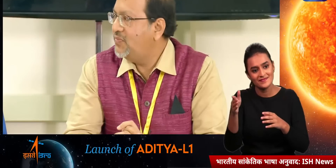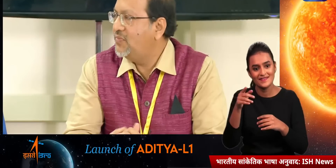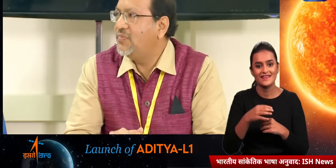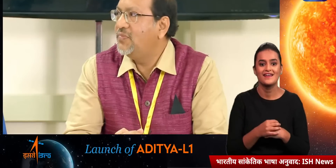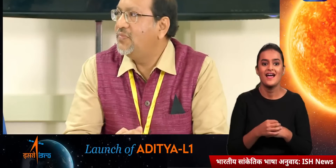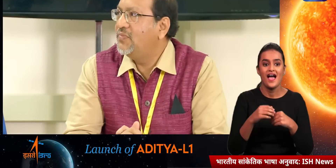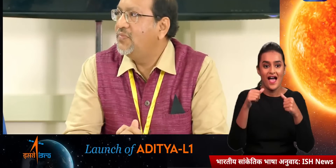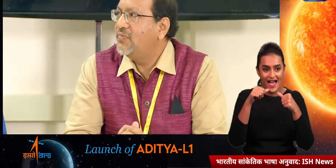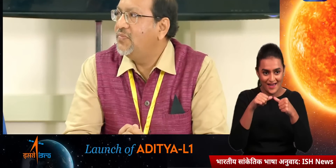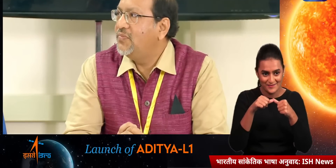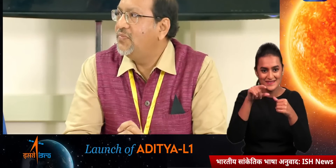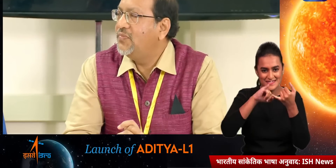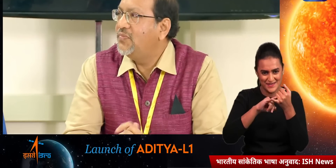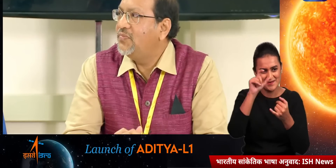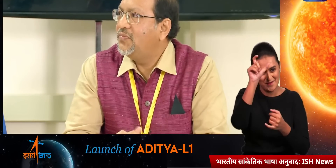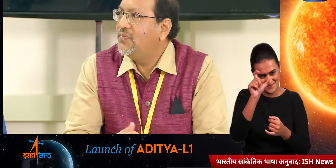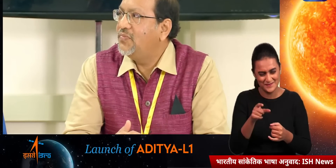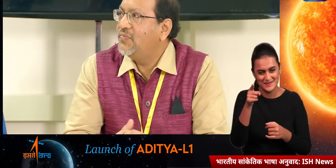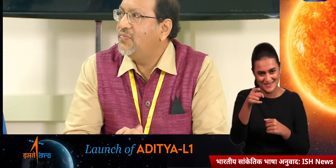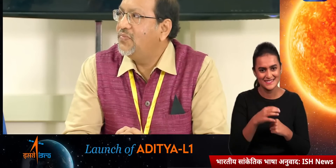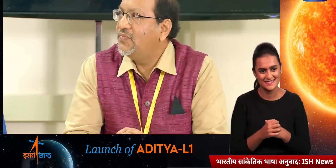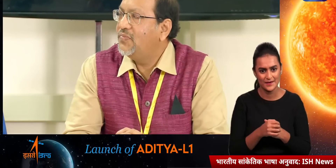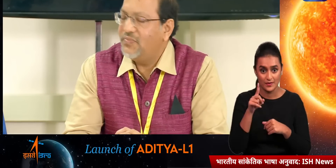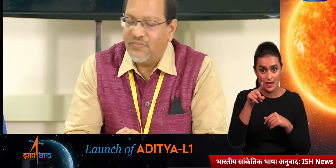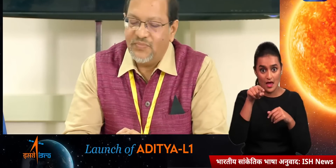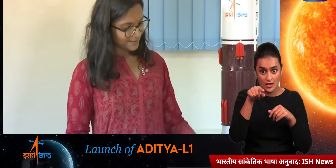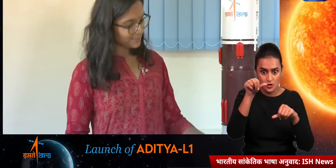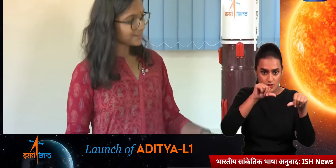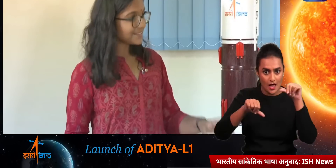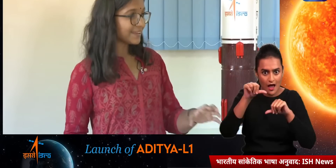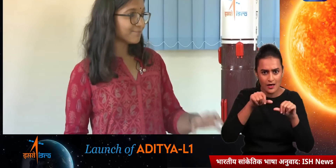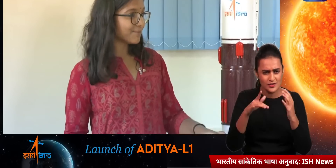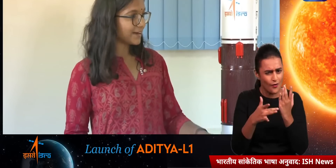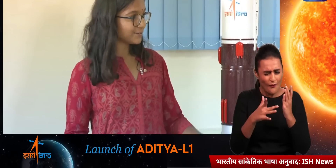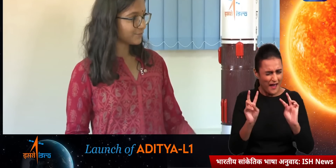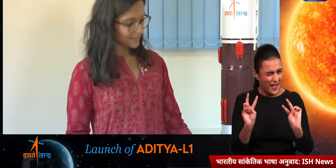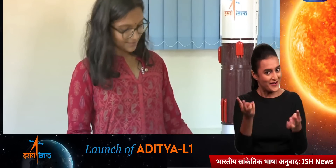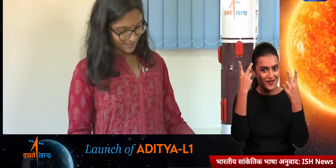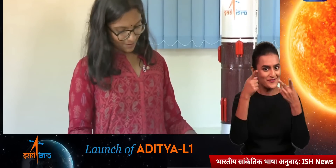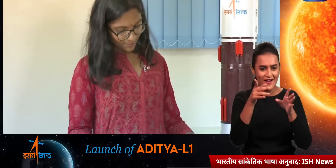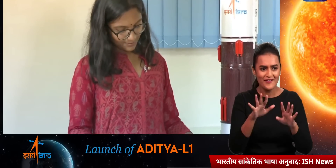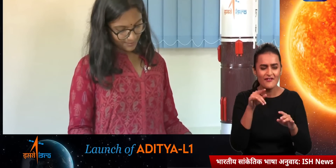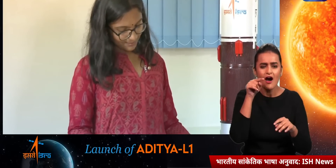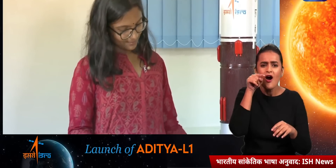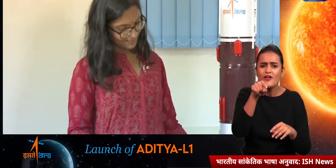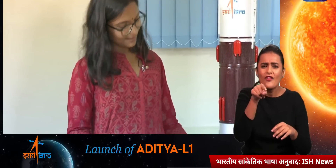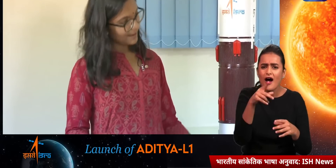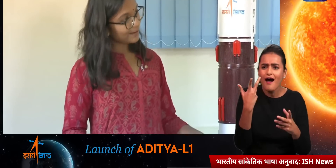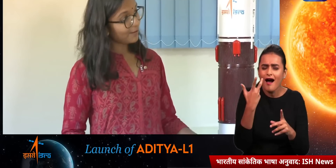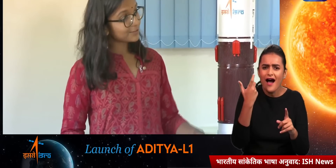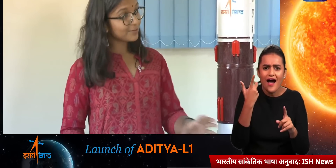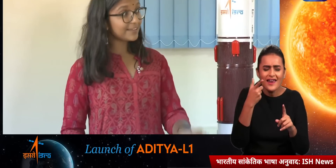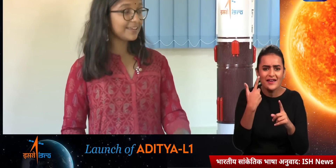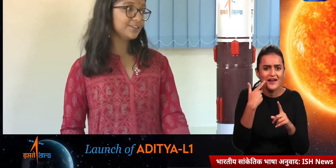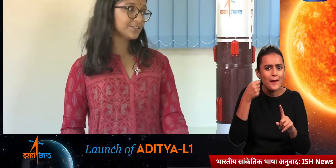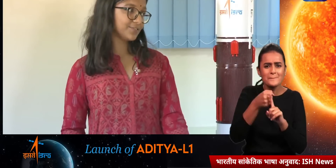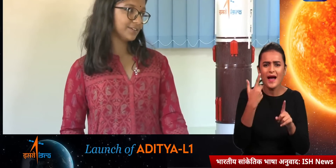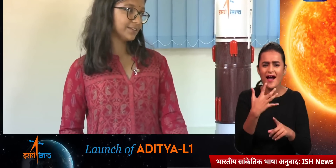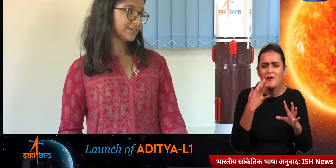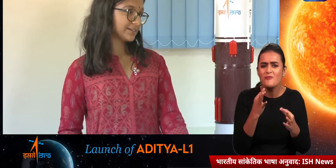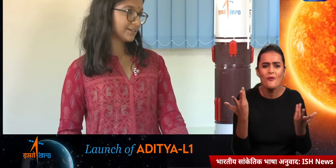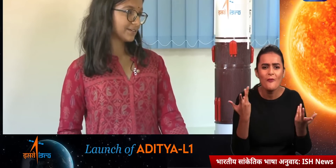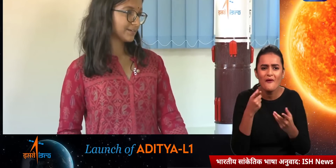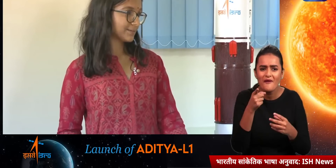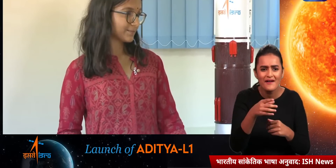Subramaniam. So the science behind this mission is very unique. So what's the impact of this on the Earth and also on the